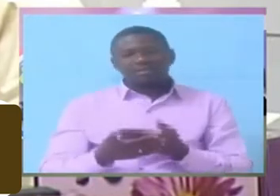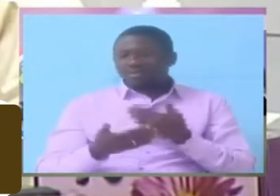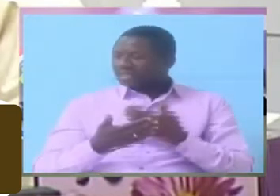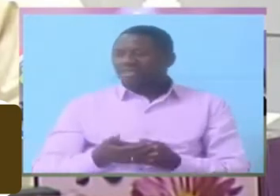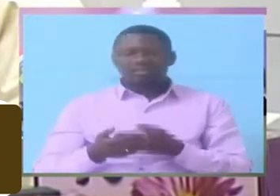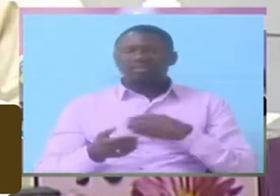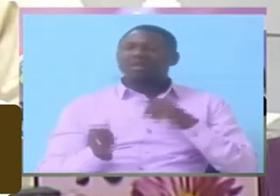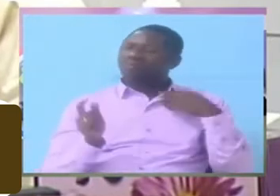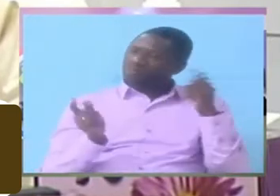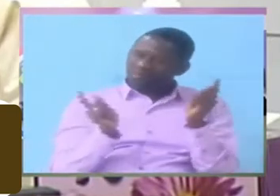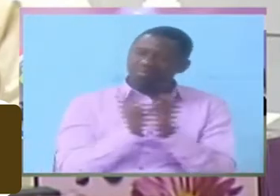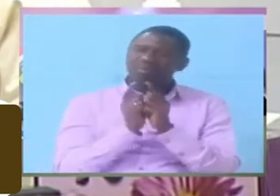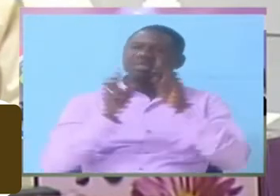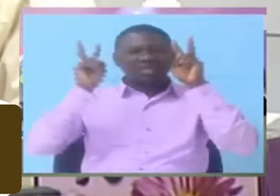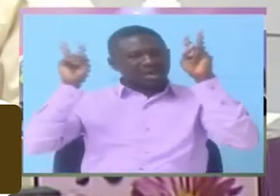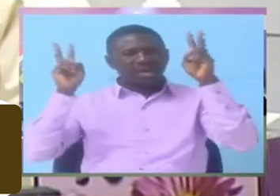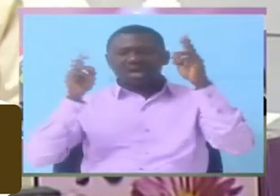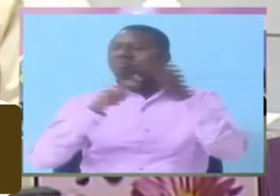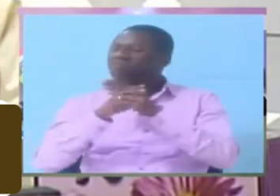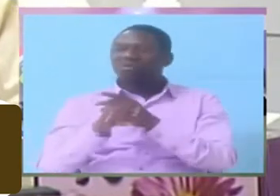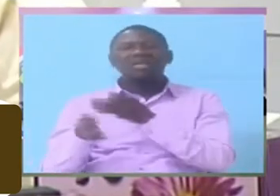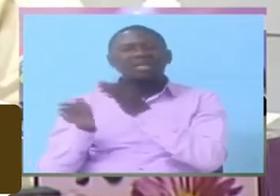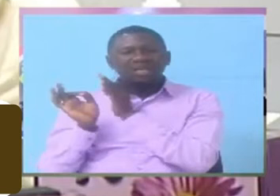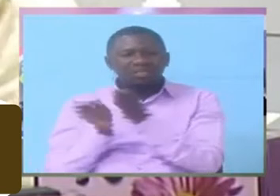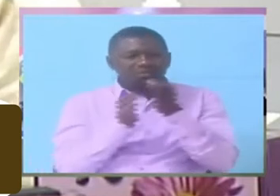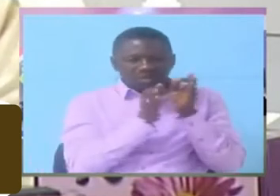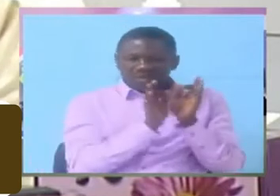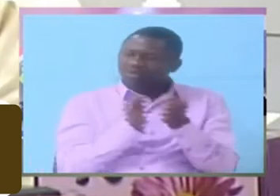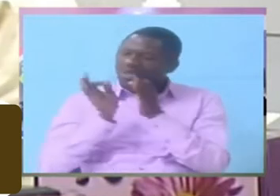I went to him. And I explained to him.